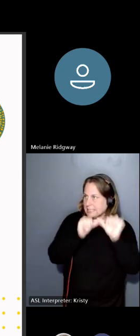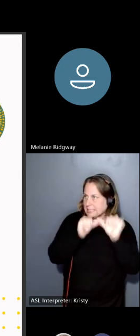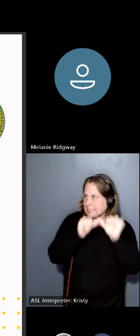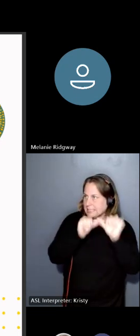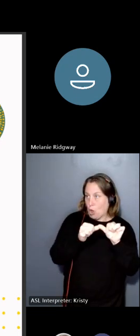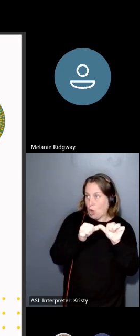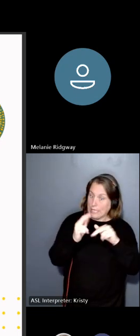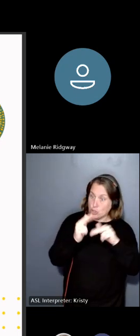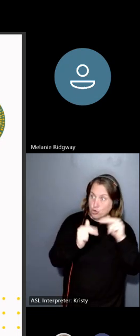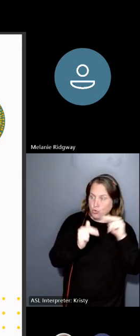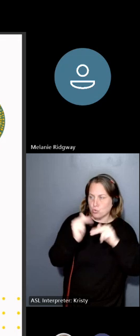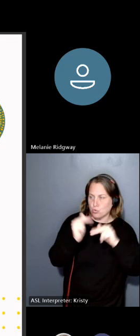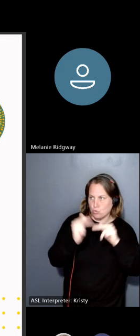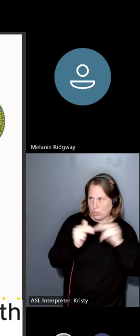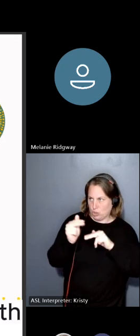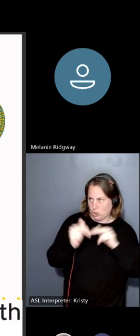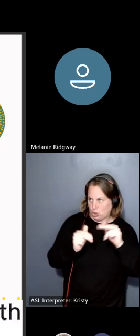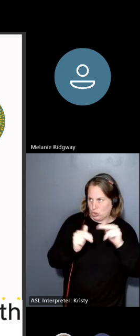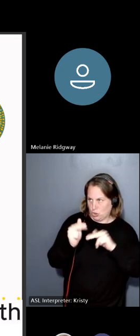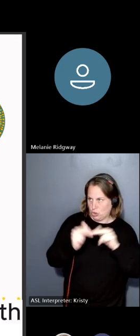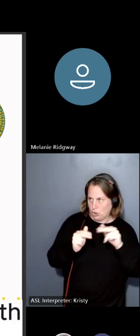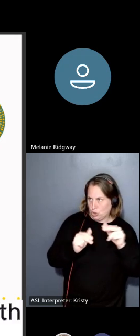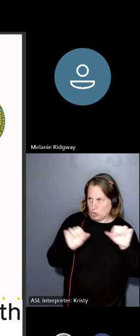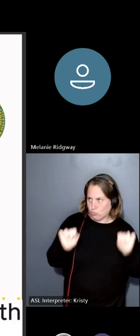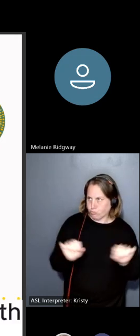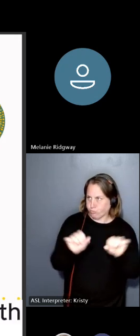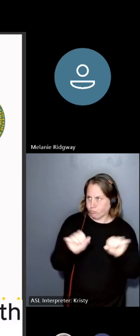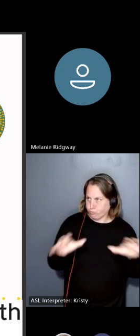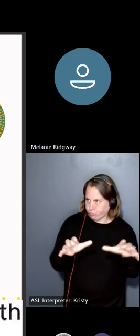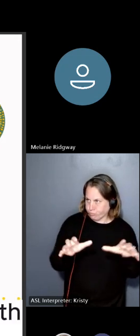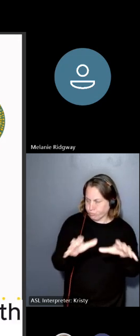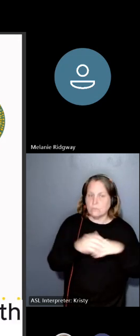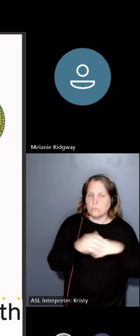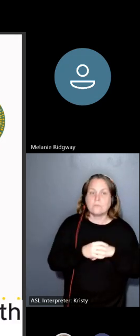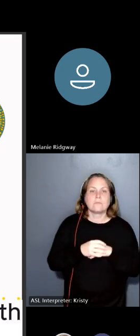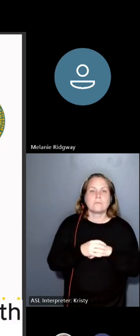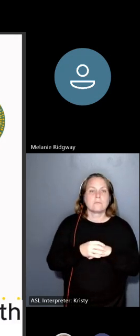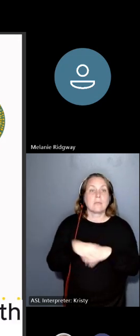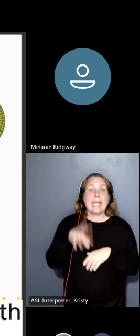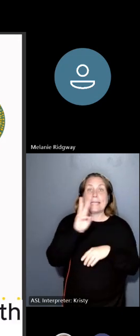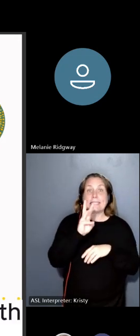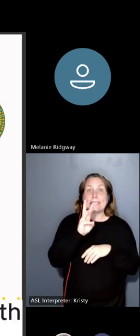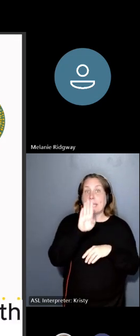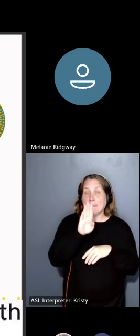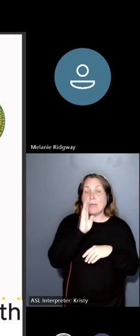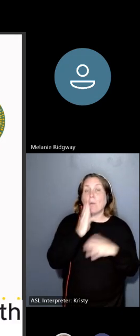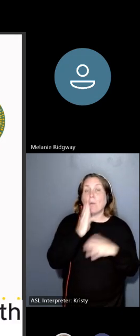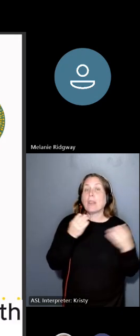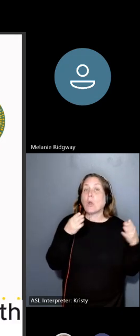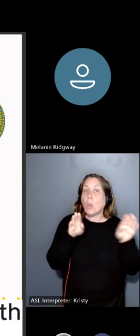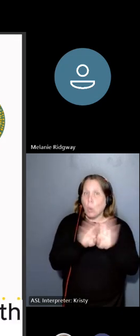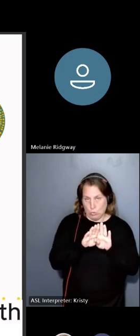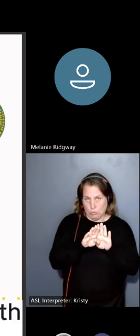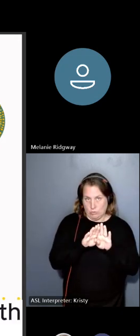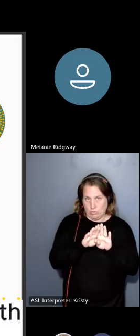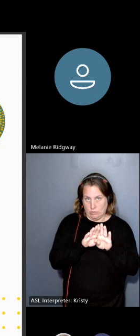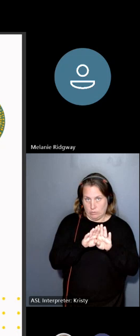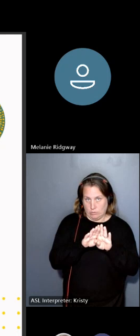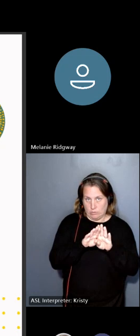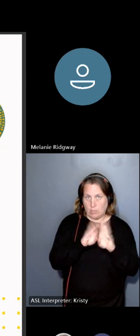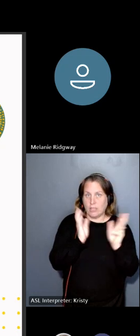practices? 6B closes the conversation. Thanks for speaking with